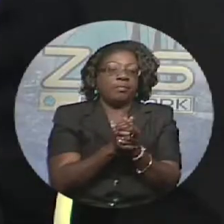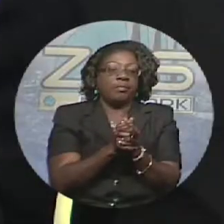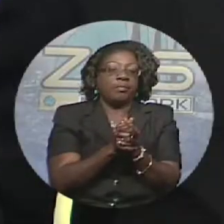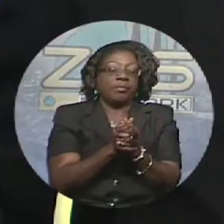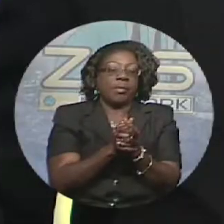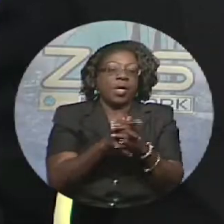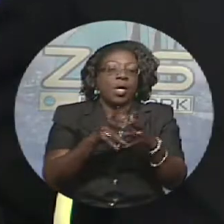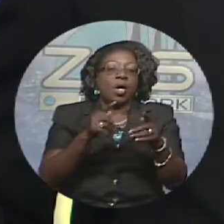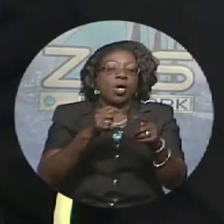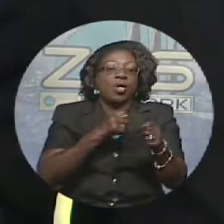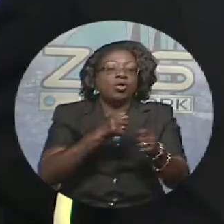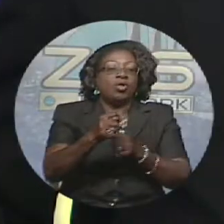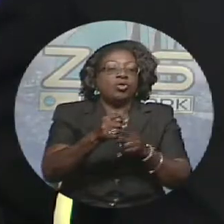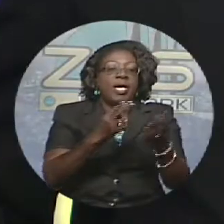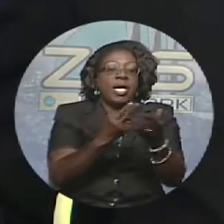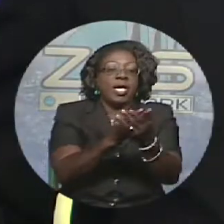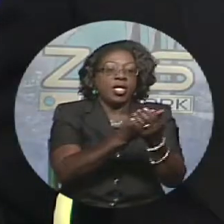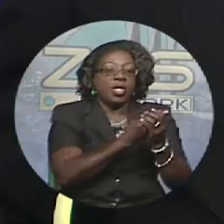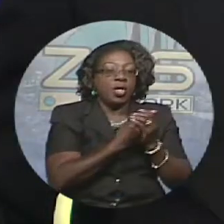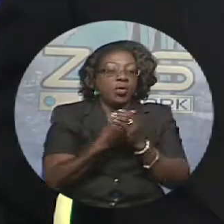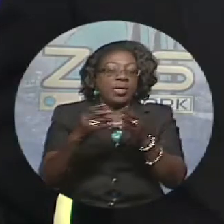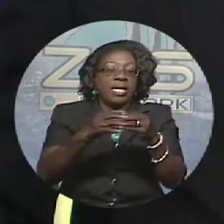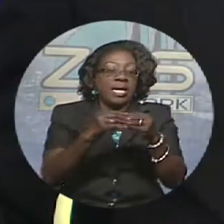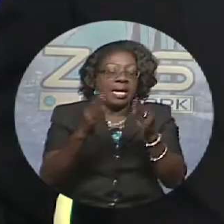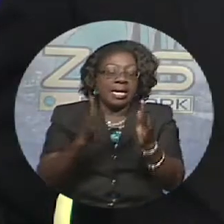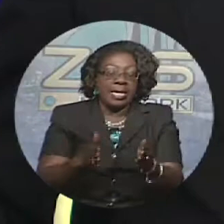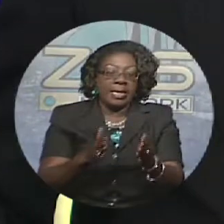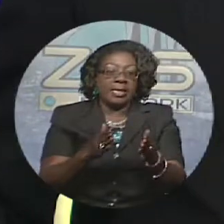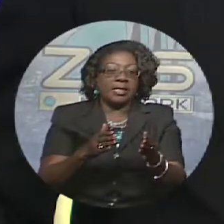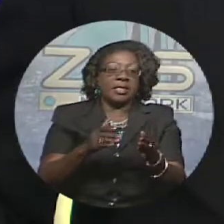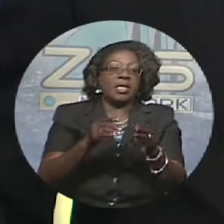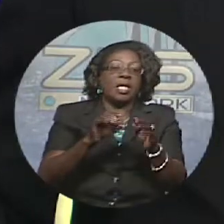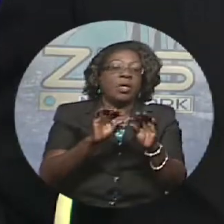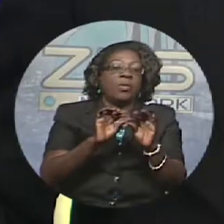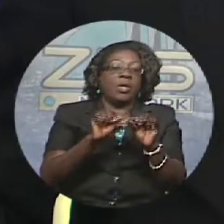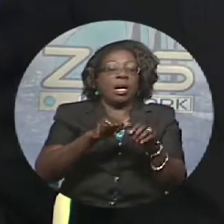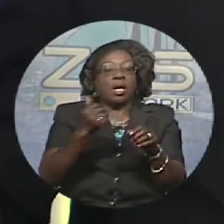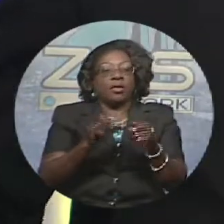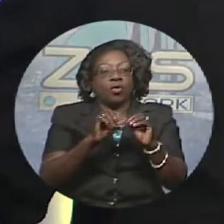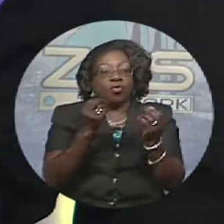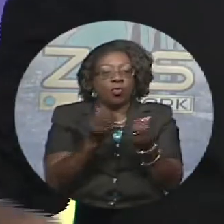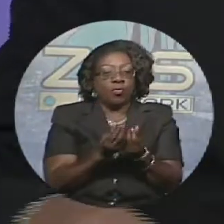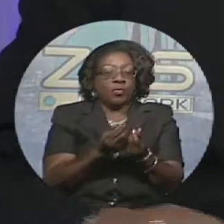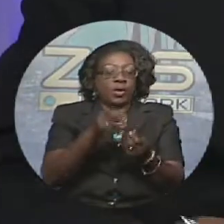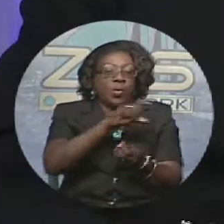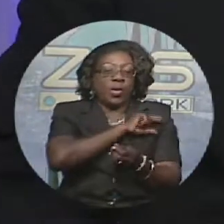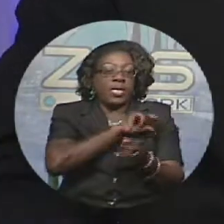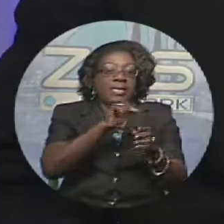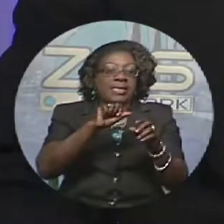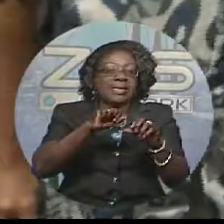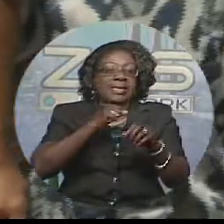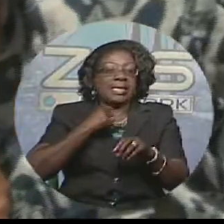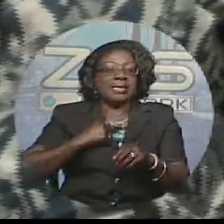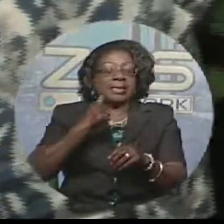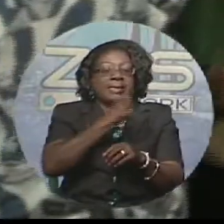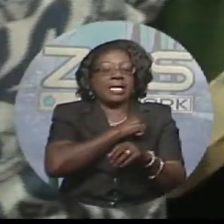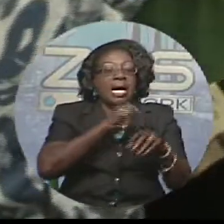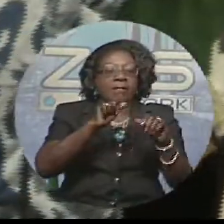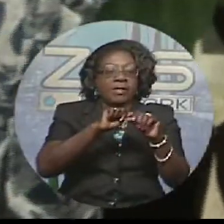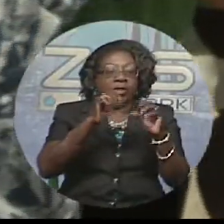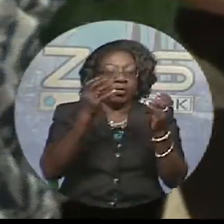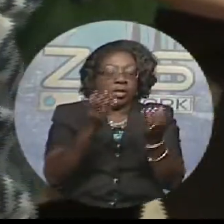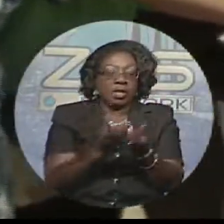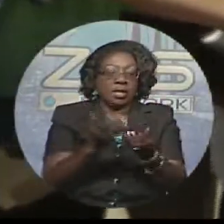Trade union leader John Pinder, along with the Bahamas National Citizens Coalition, the Police Staff Association, and other stakeholders, are calling